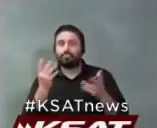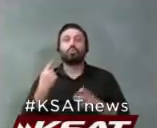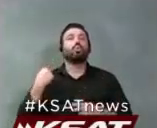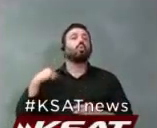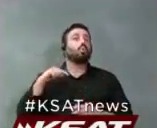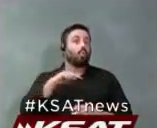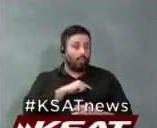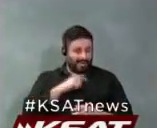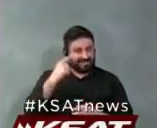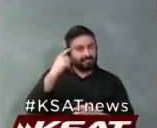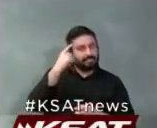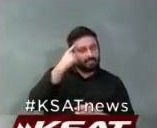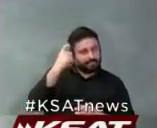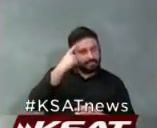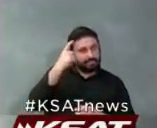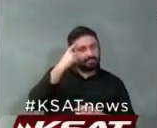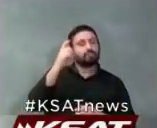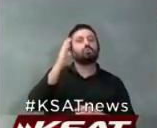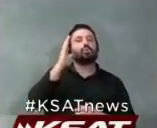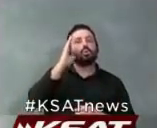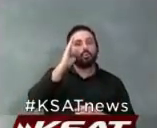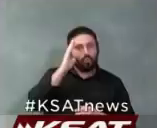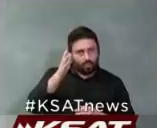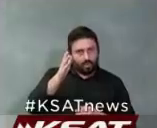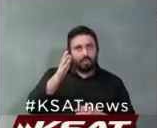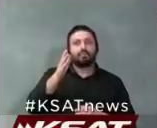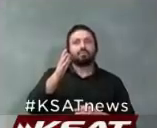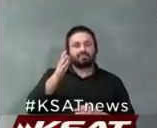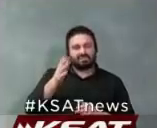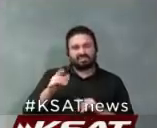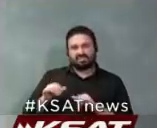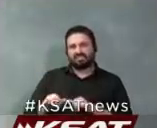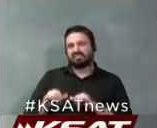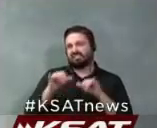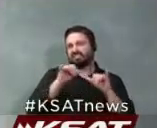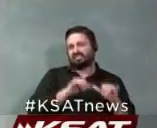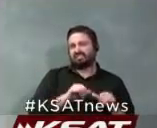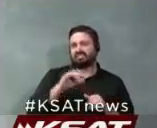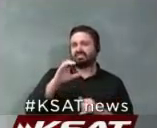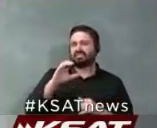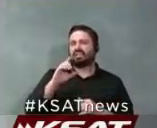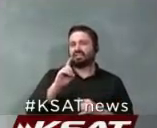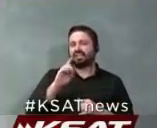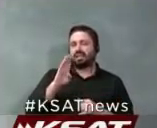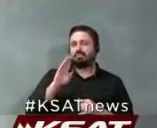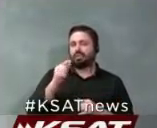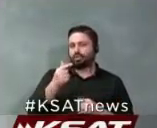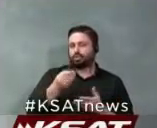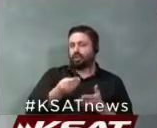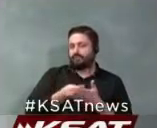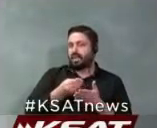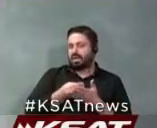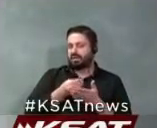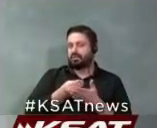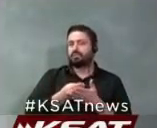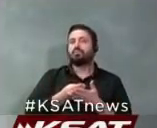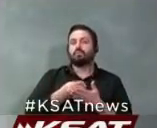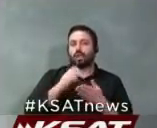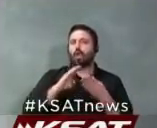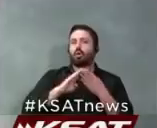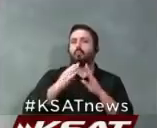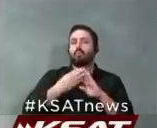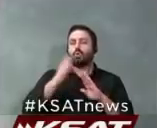We think that it will be doled out in a similar formula as CDBG funding, and that communities will